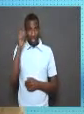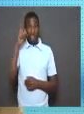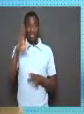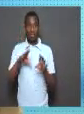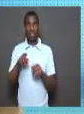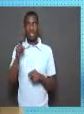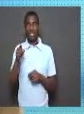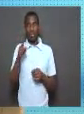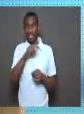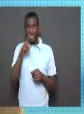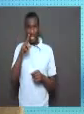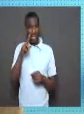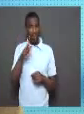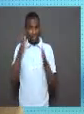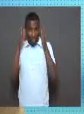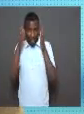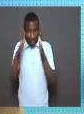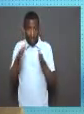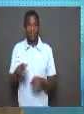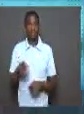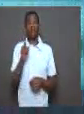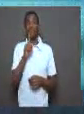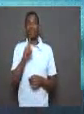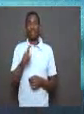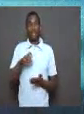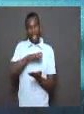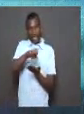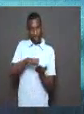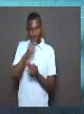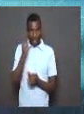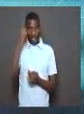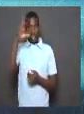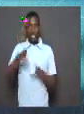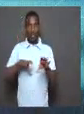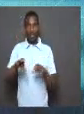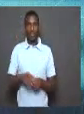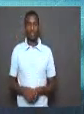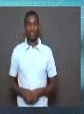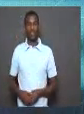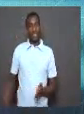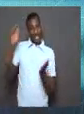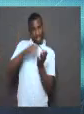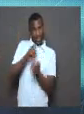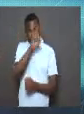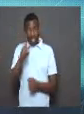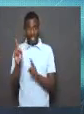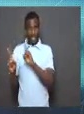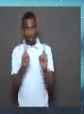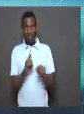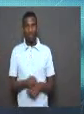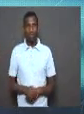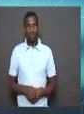to understanding entropy. As an additional question, can you